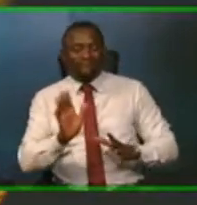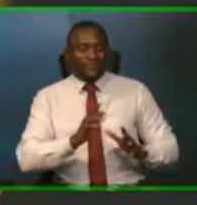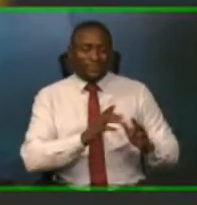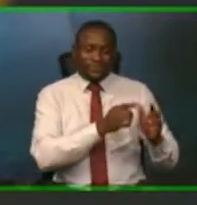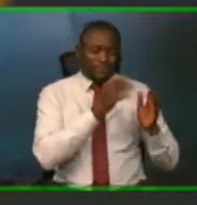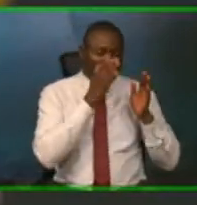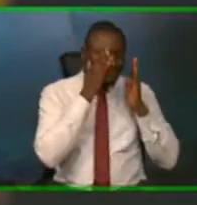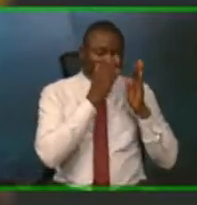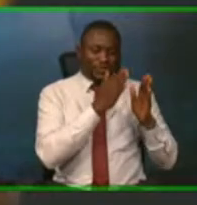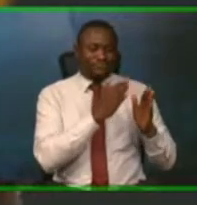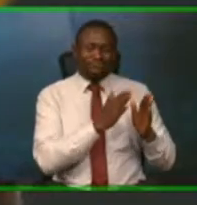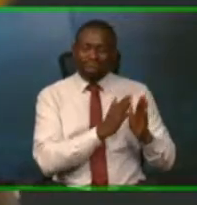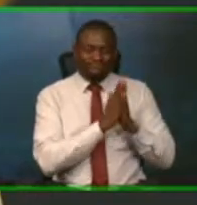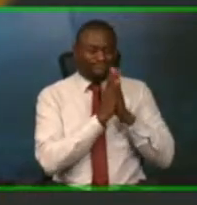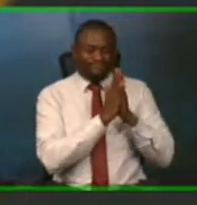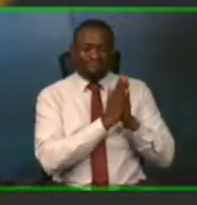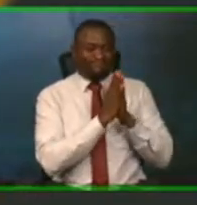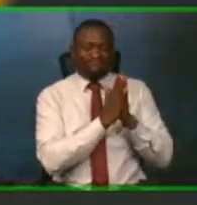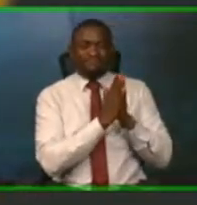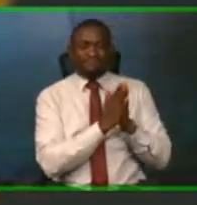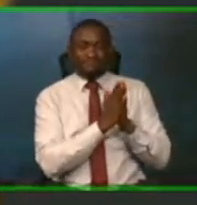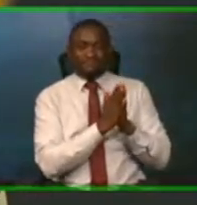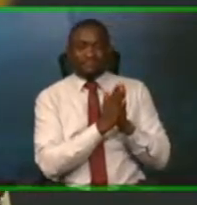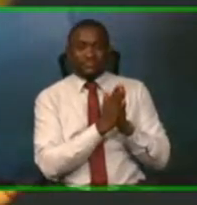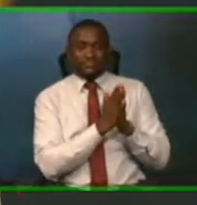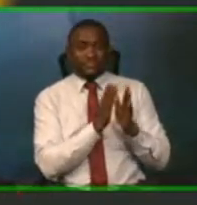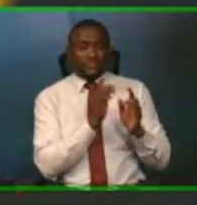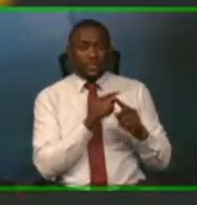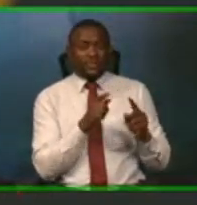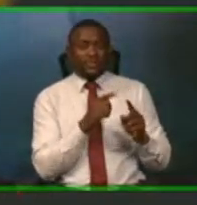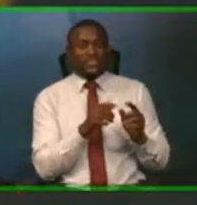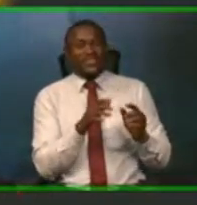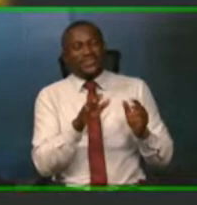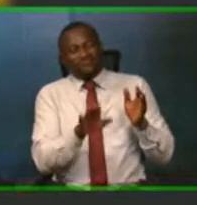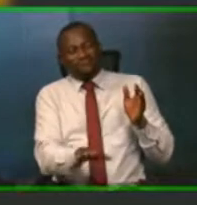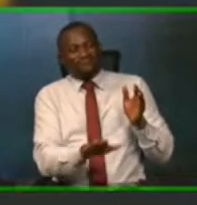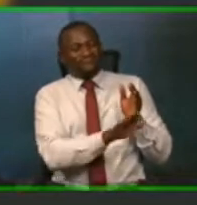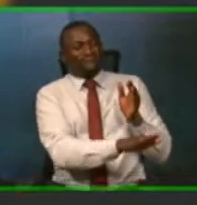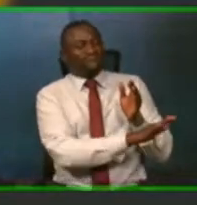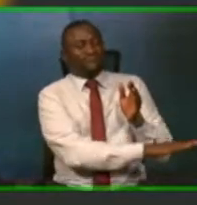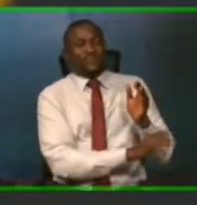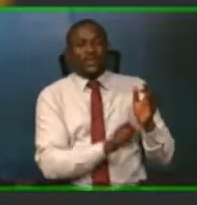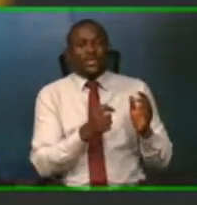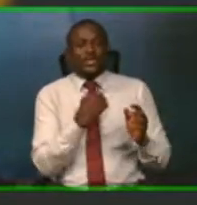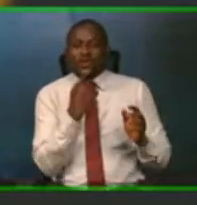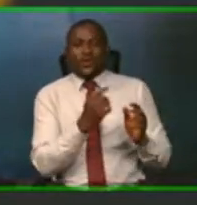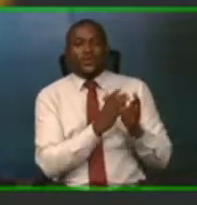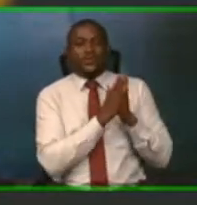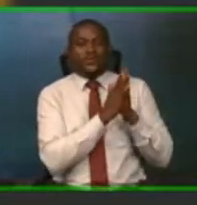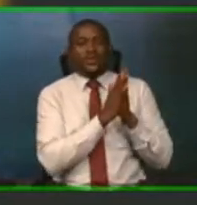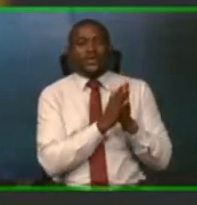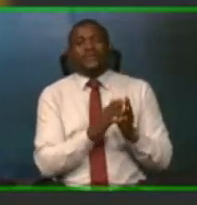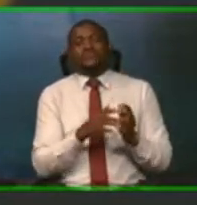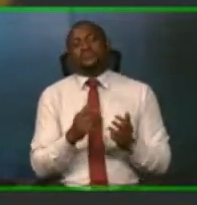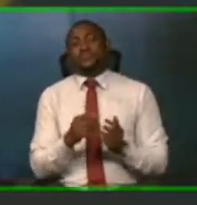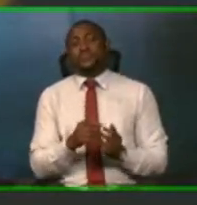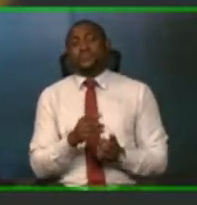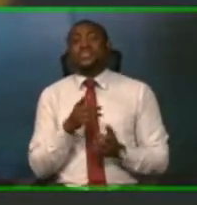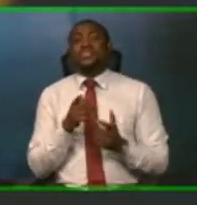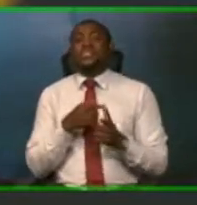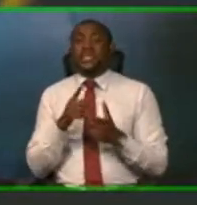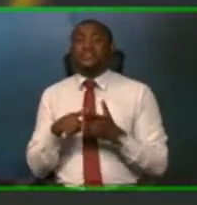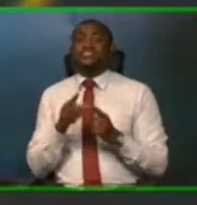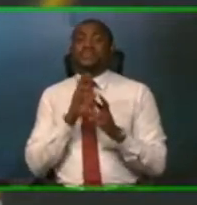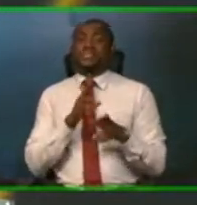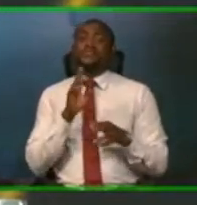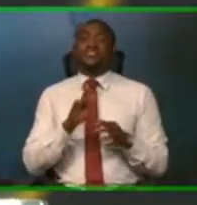may seem to subliminally or even vocally downplay the ministry of the word. Then, respectfully